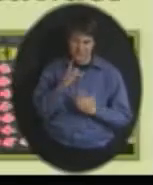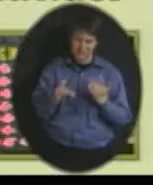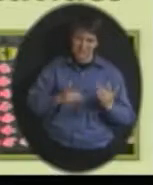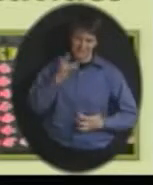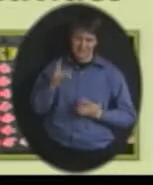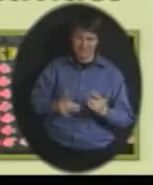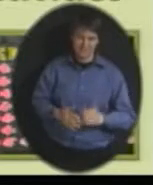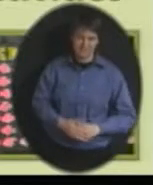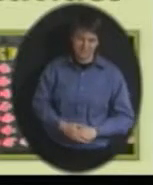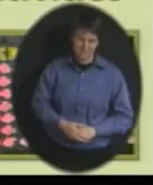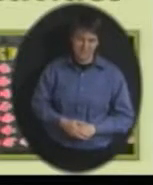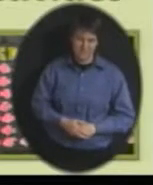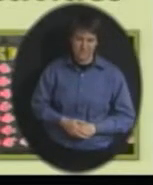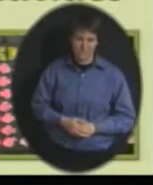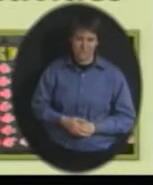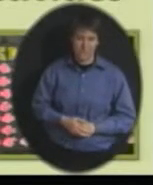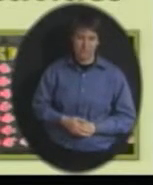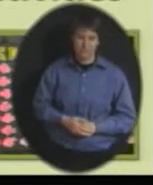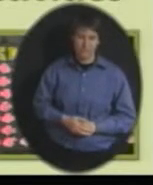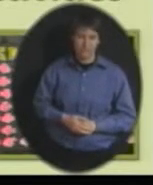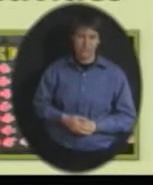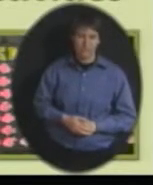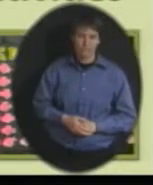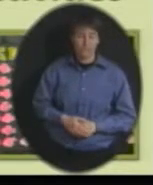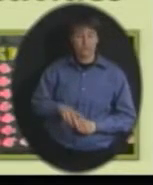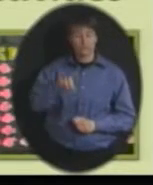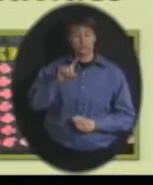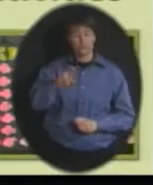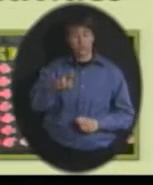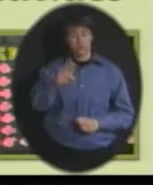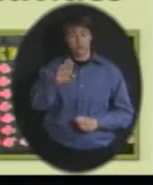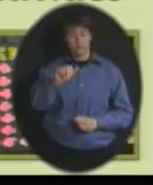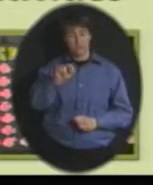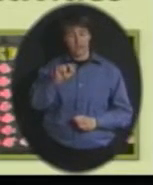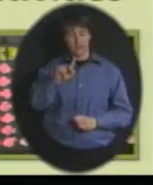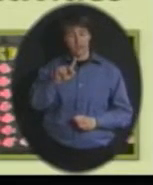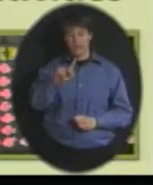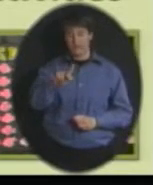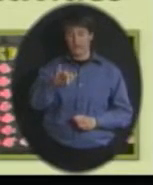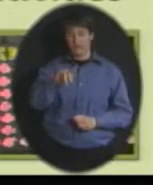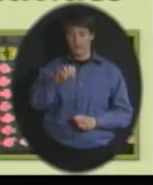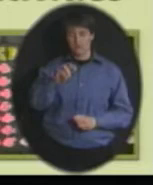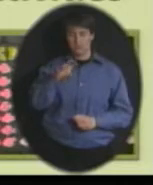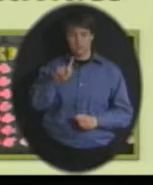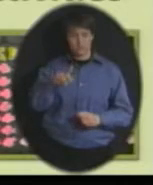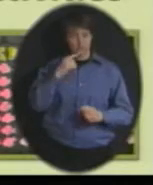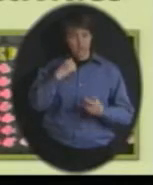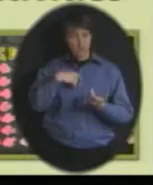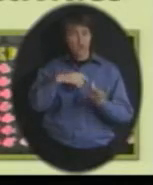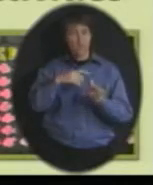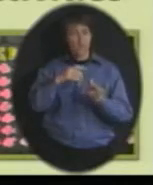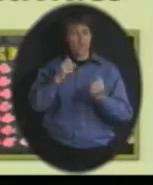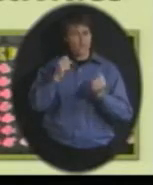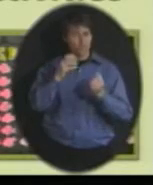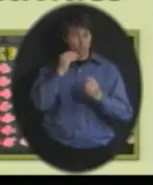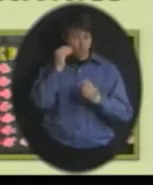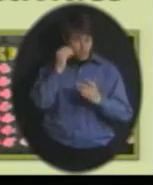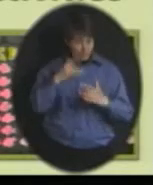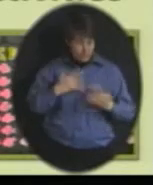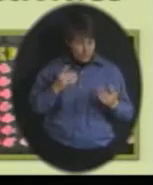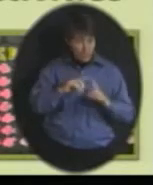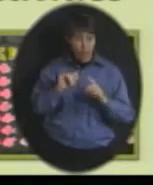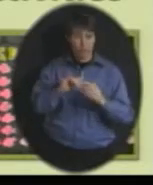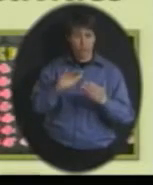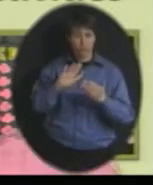it. As Dr. Banikowski said, we not only had home events, we had school activities that were designed by